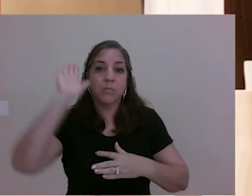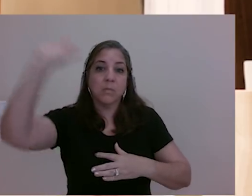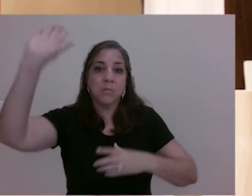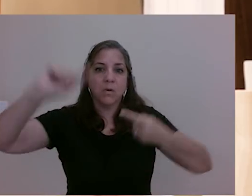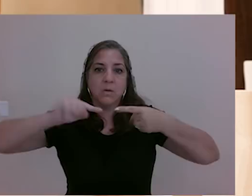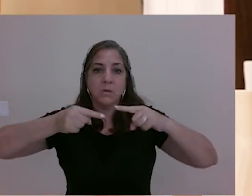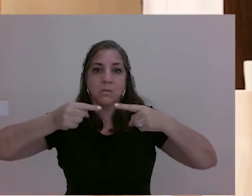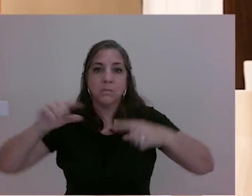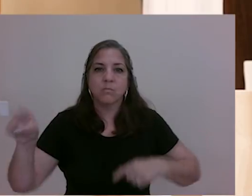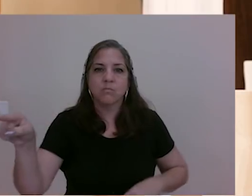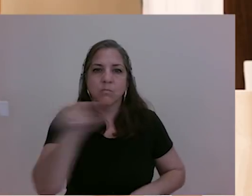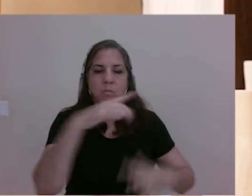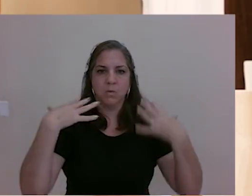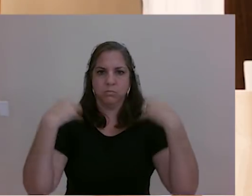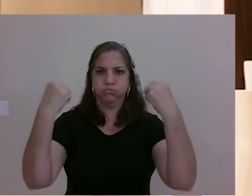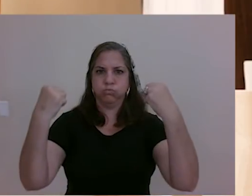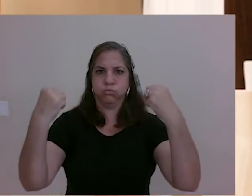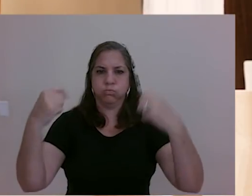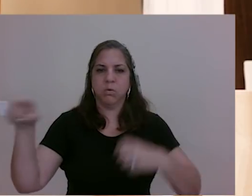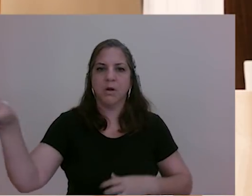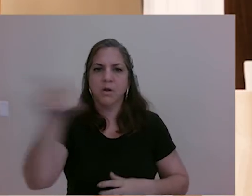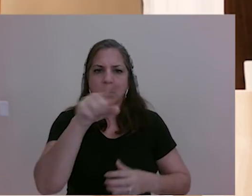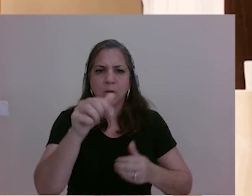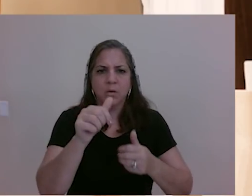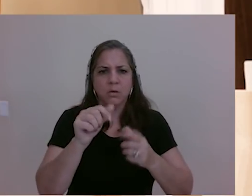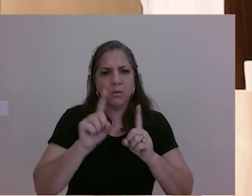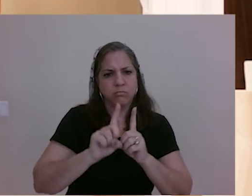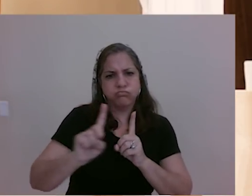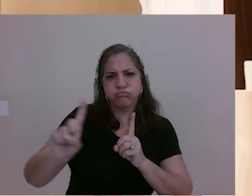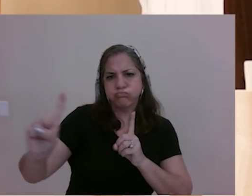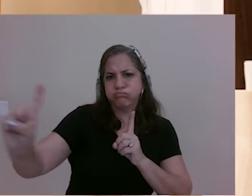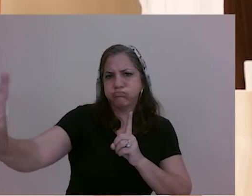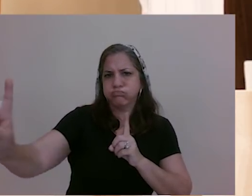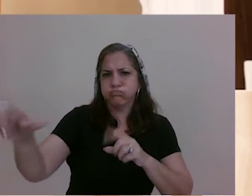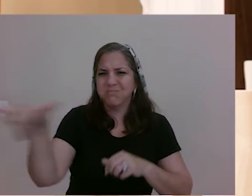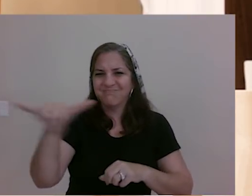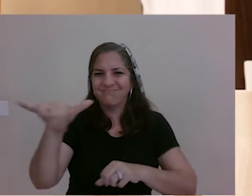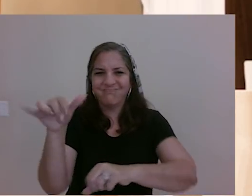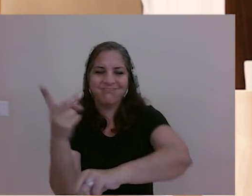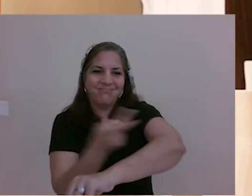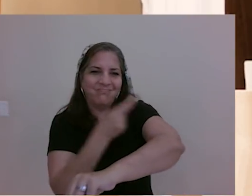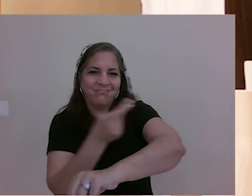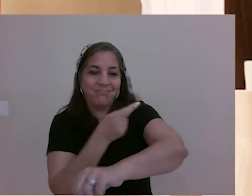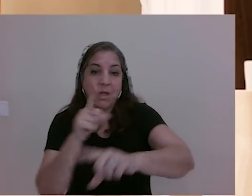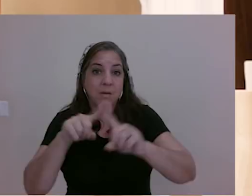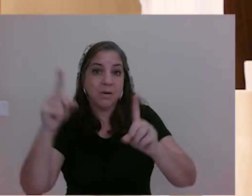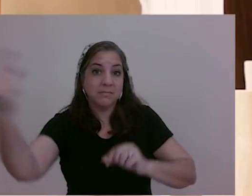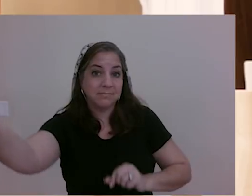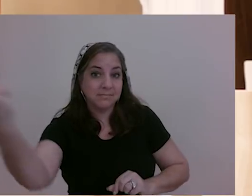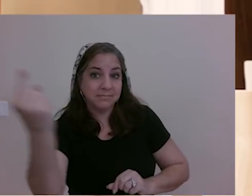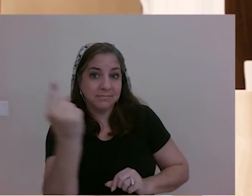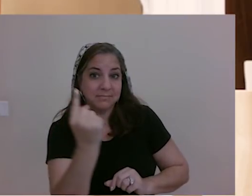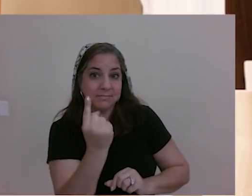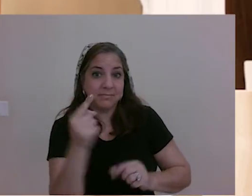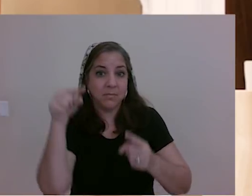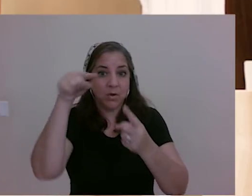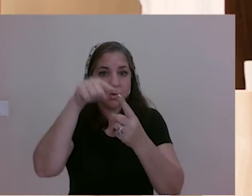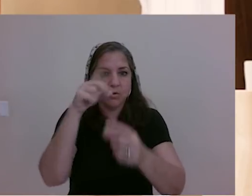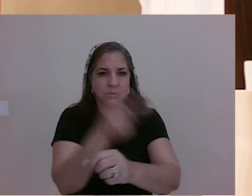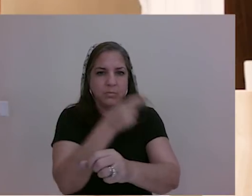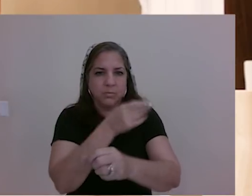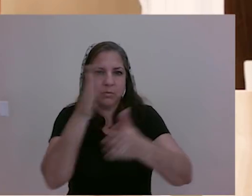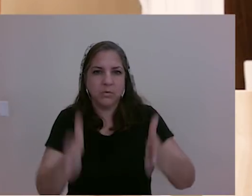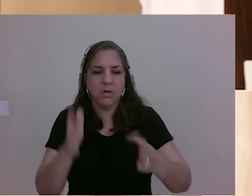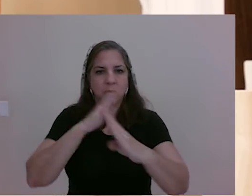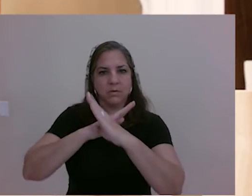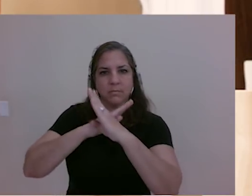been healed, for you have gone astray like sheep, but you have now returned to the shepherd and the guardian of